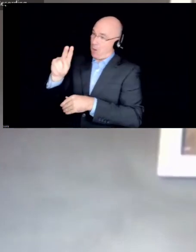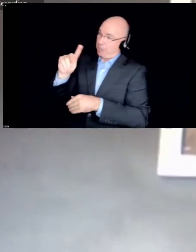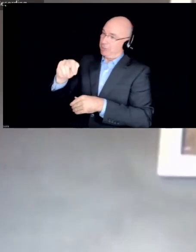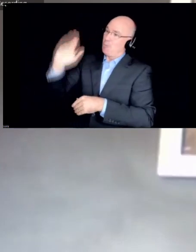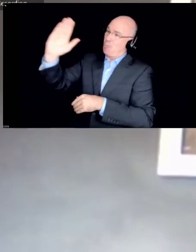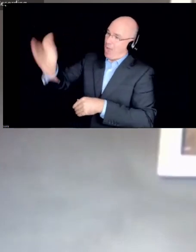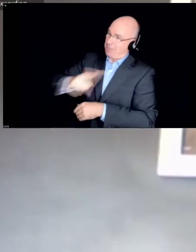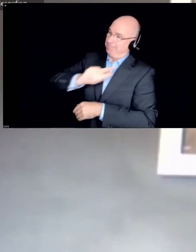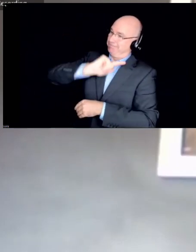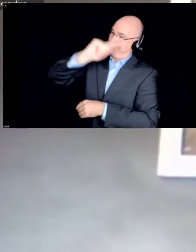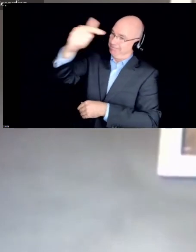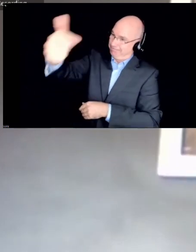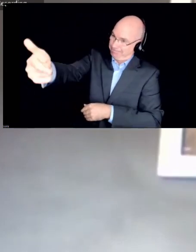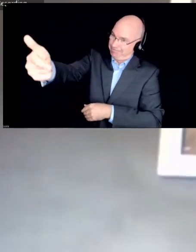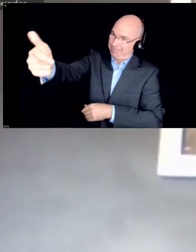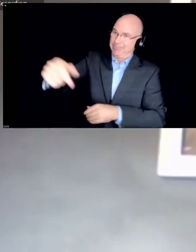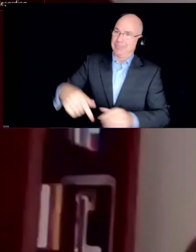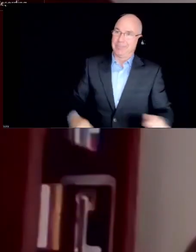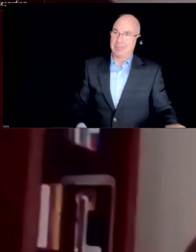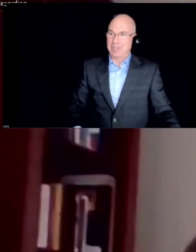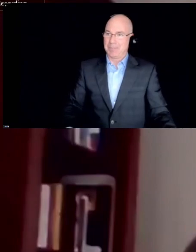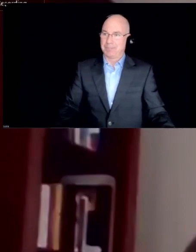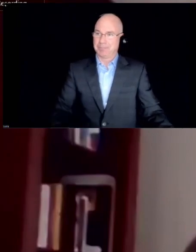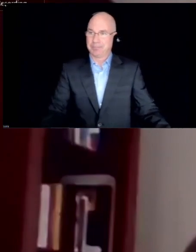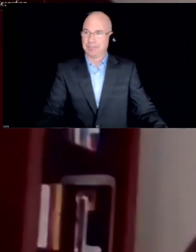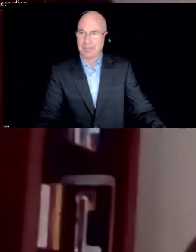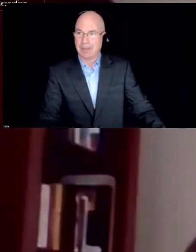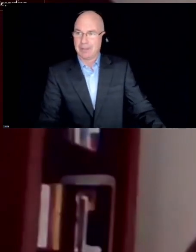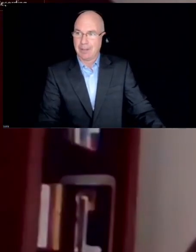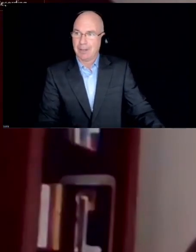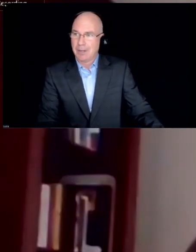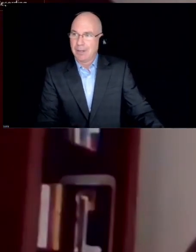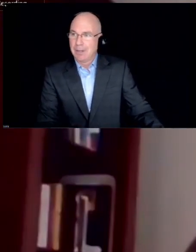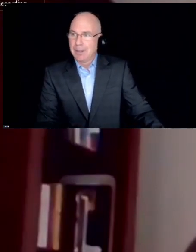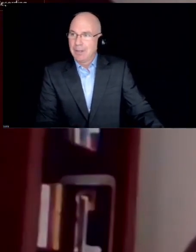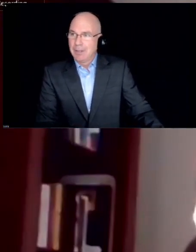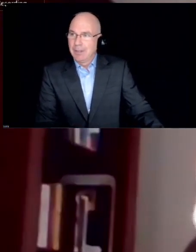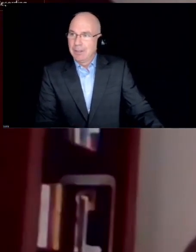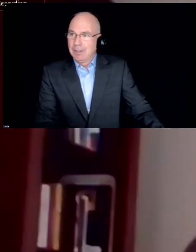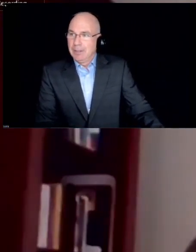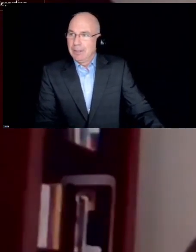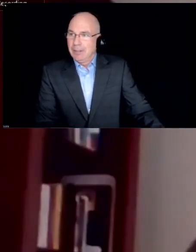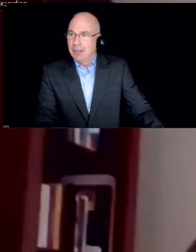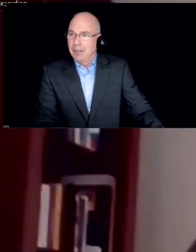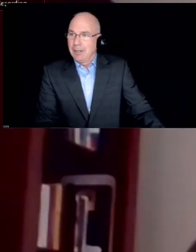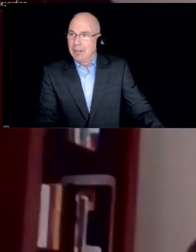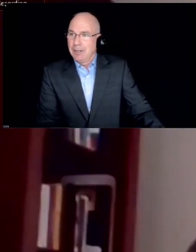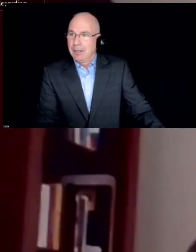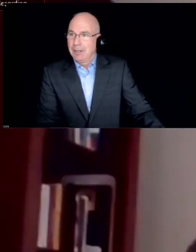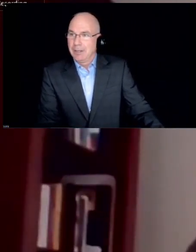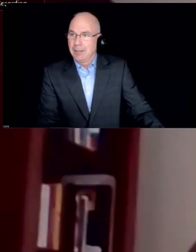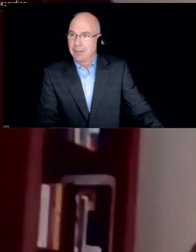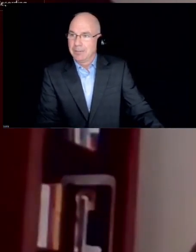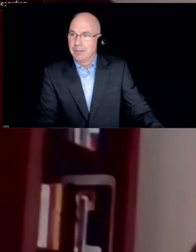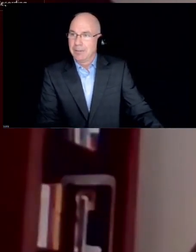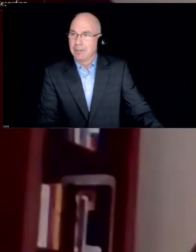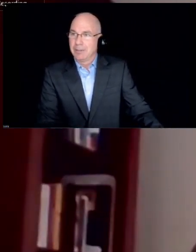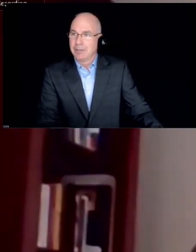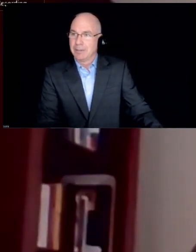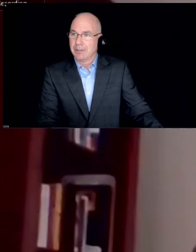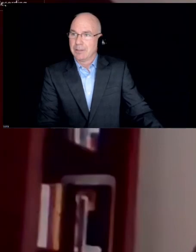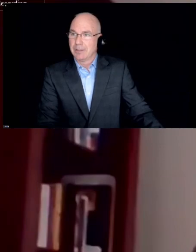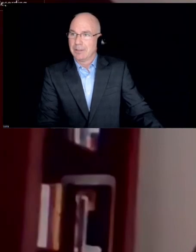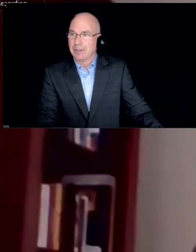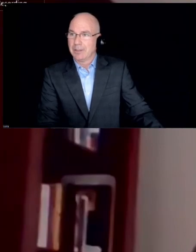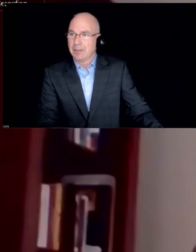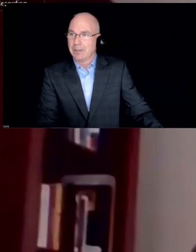over to you. Thank you so much, Karima, and thank you everybody for the opportunity to speak to you today on the